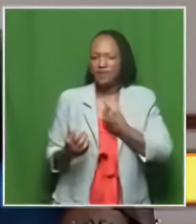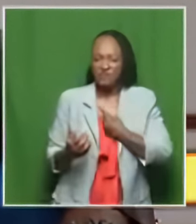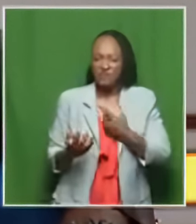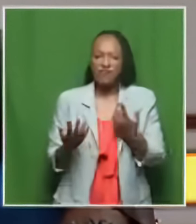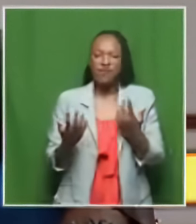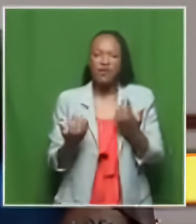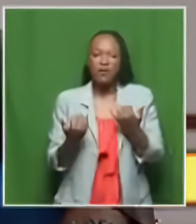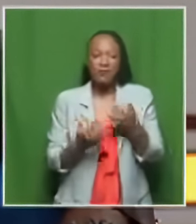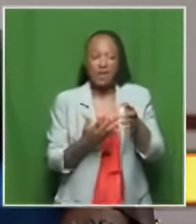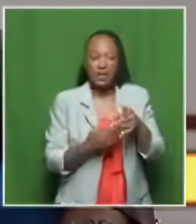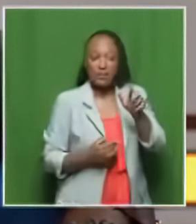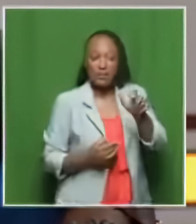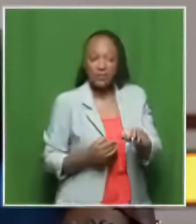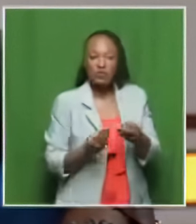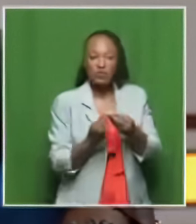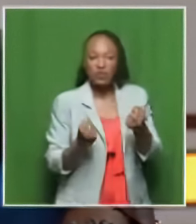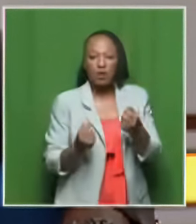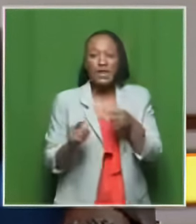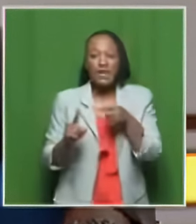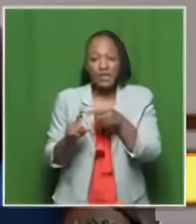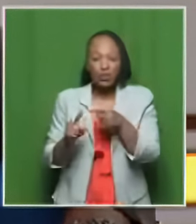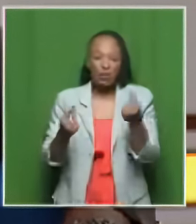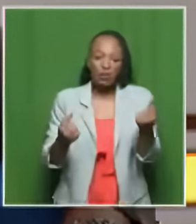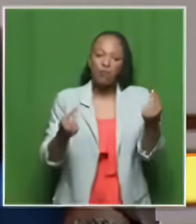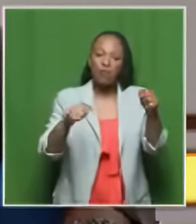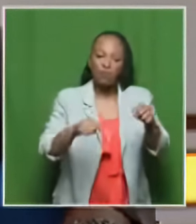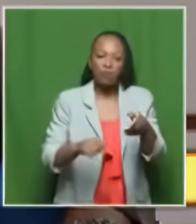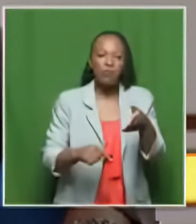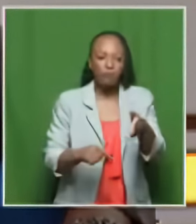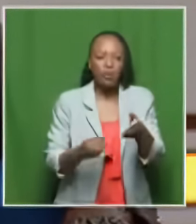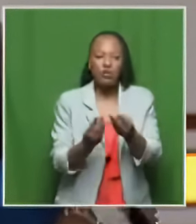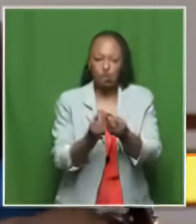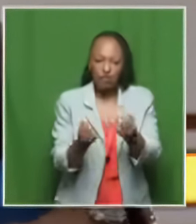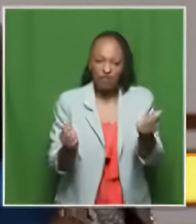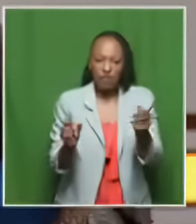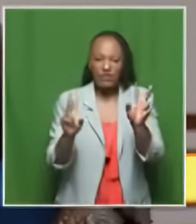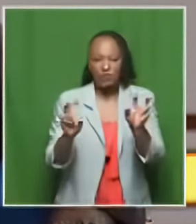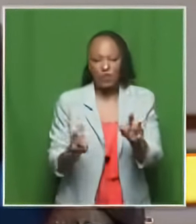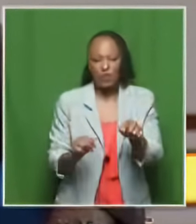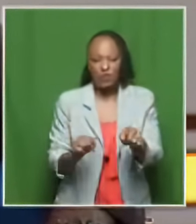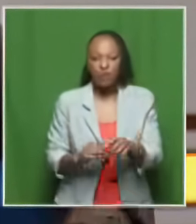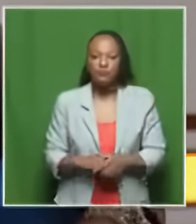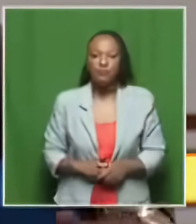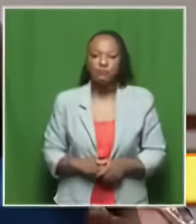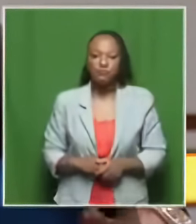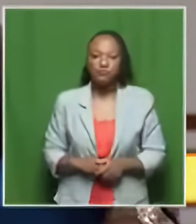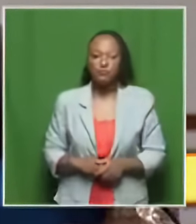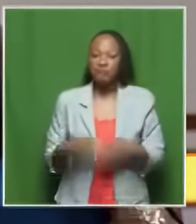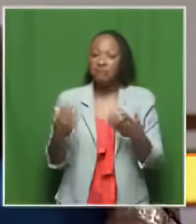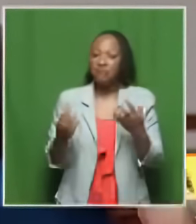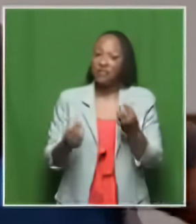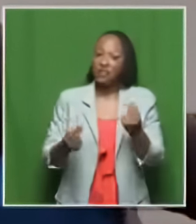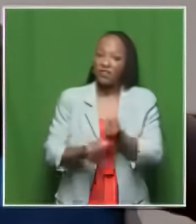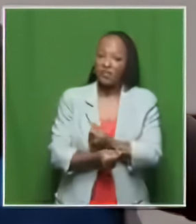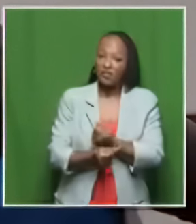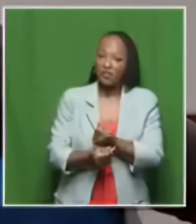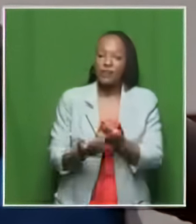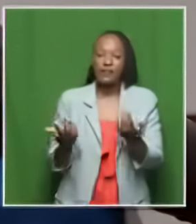send someone to deal with that matter. And he will attend to those issues. Unfortunately, if things come to a